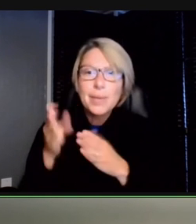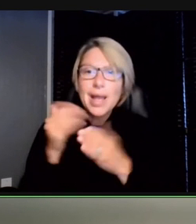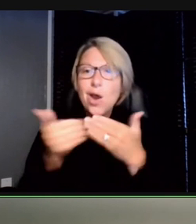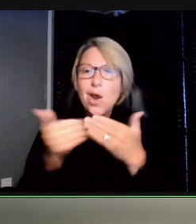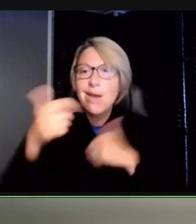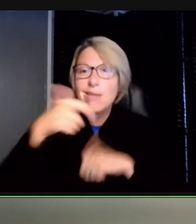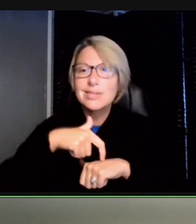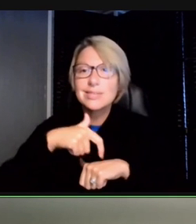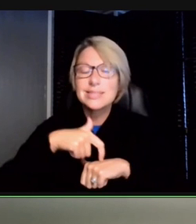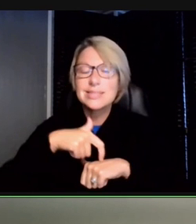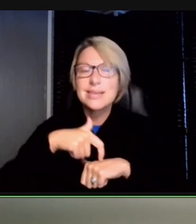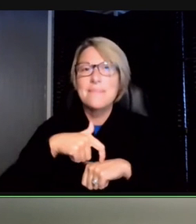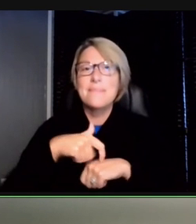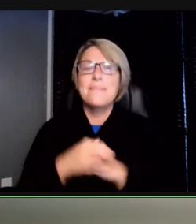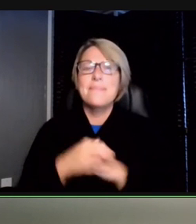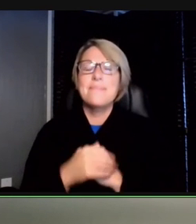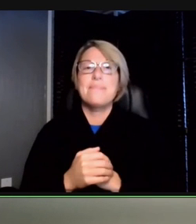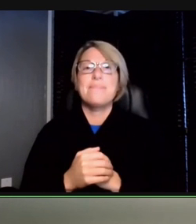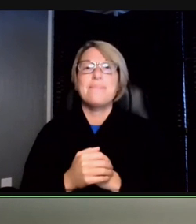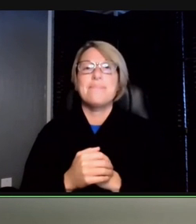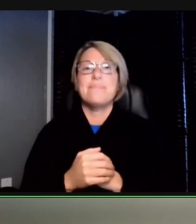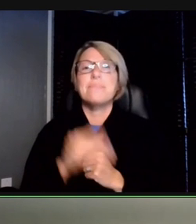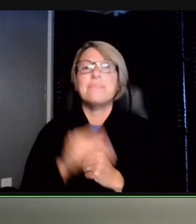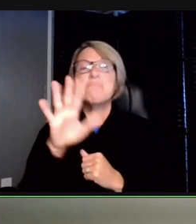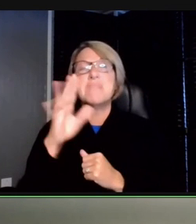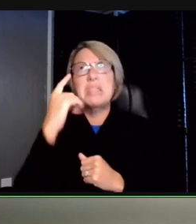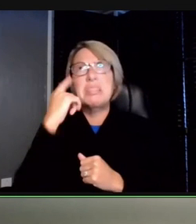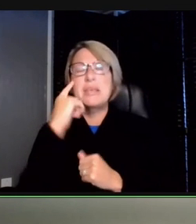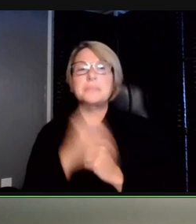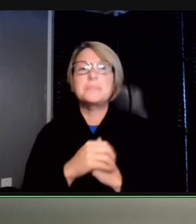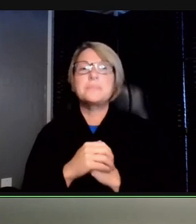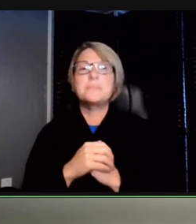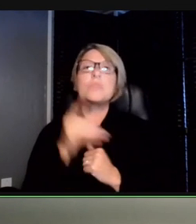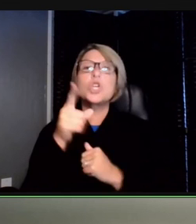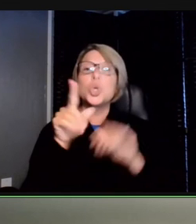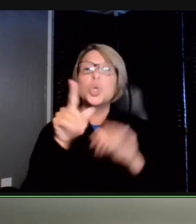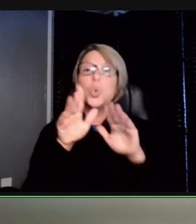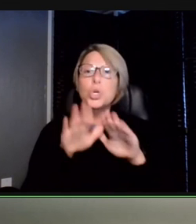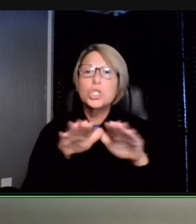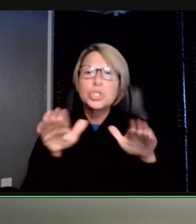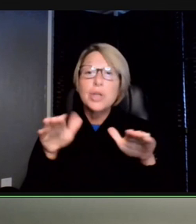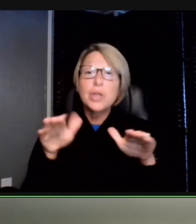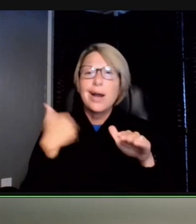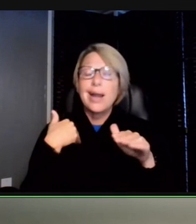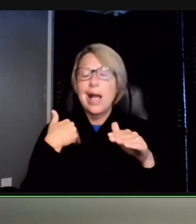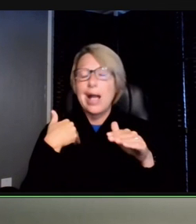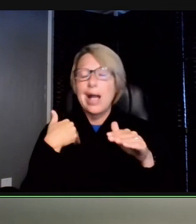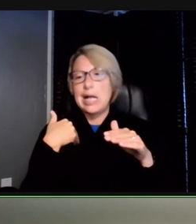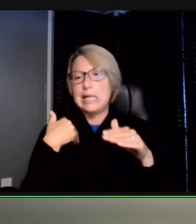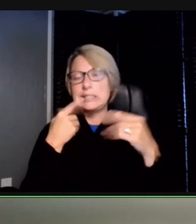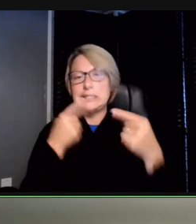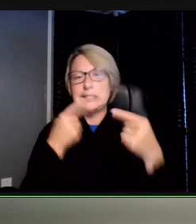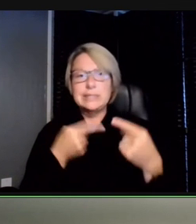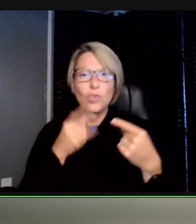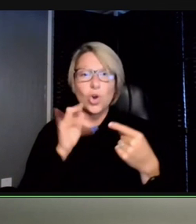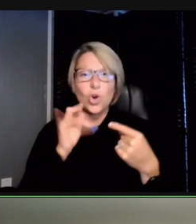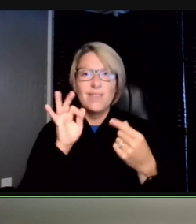occur. So I want you to think about, if your child has difficulty when there's a change in schedule at school